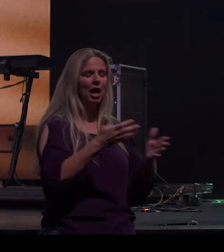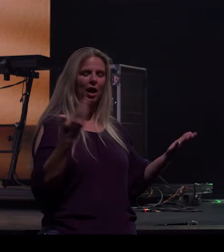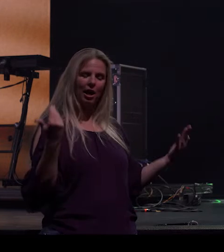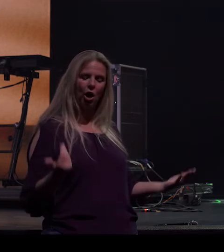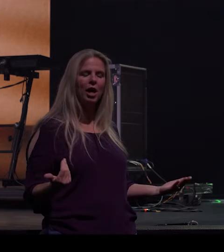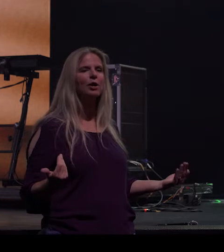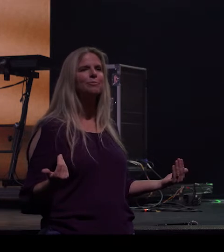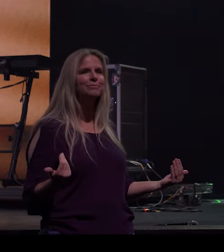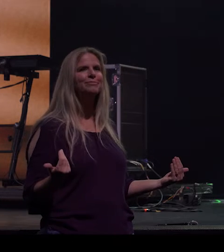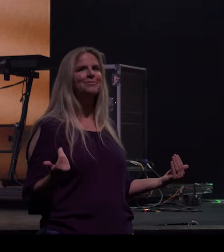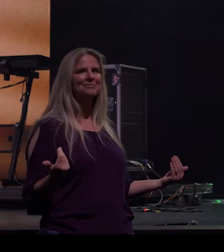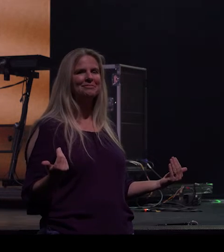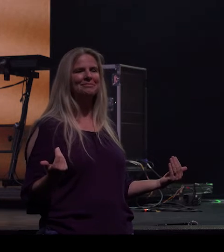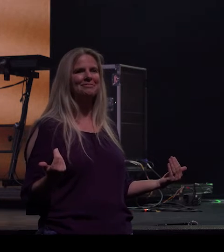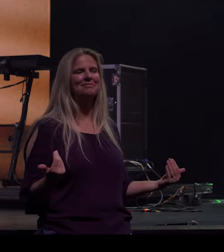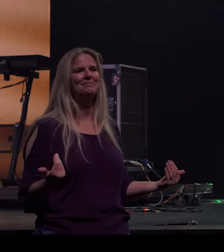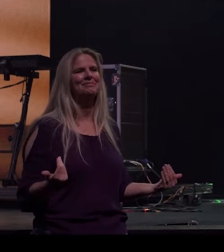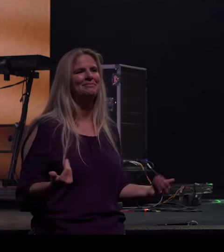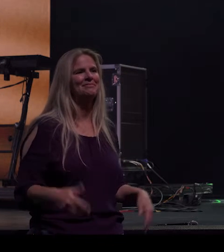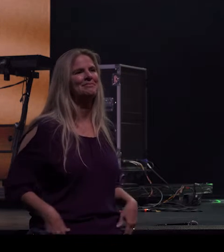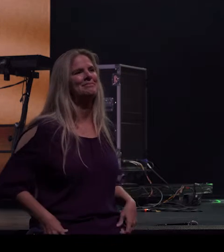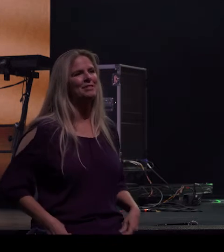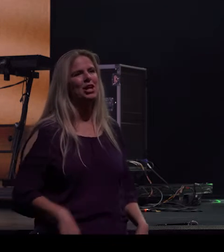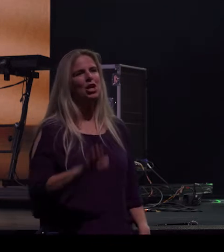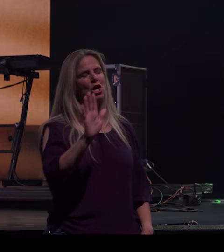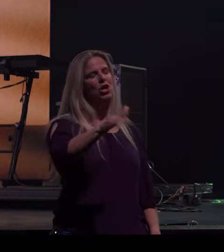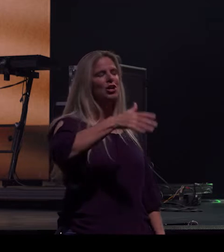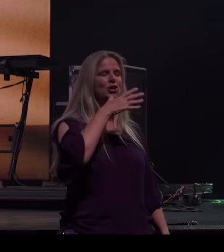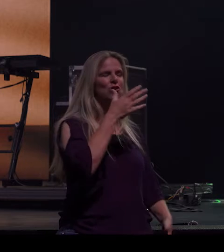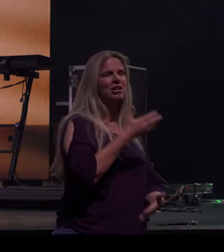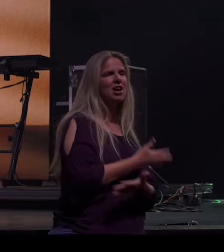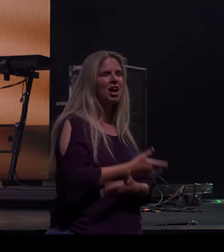am. Your daughter's pretty lucky.